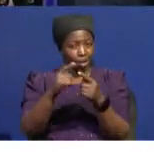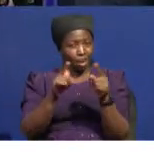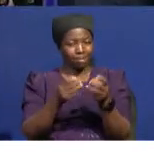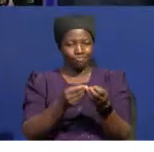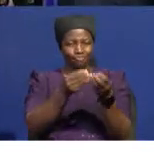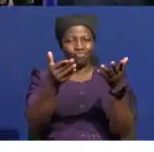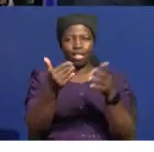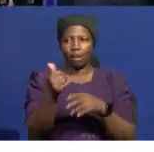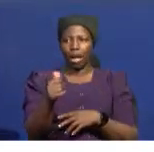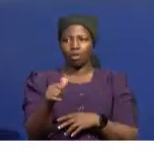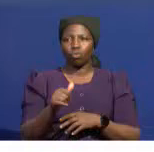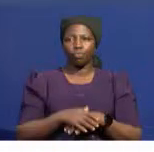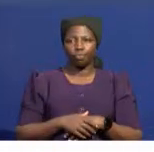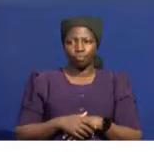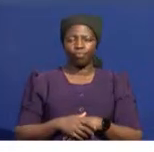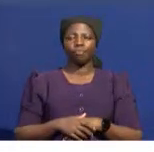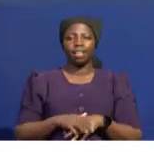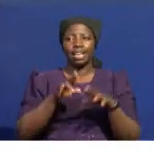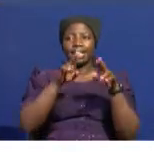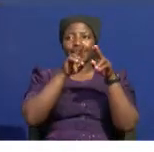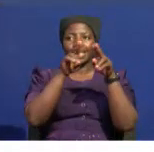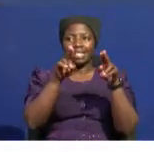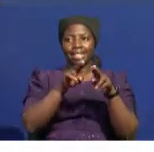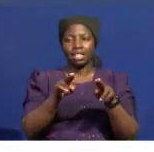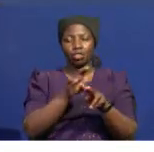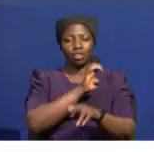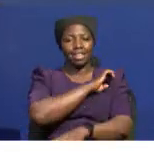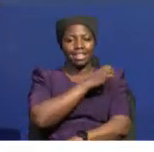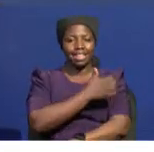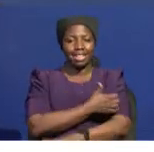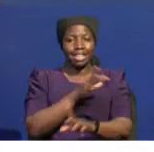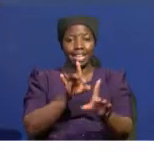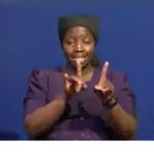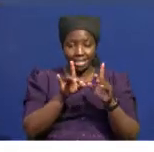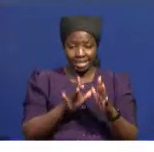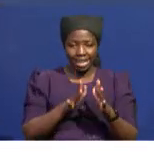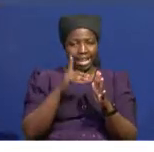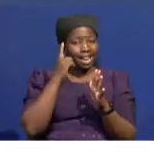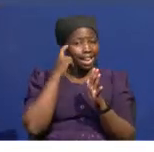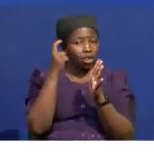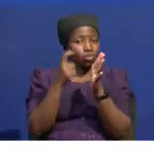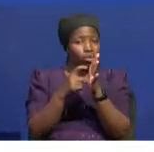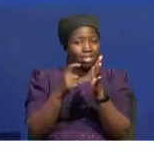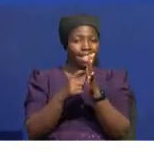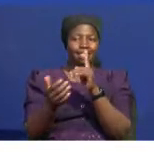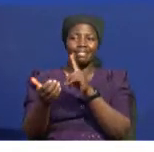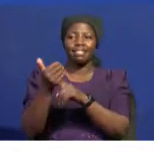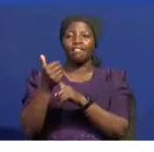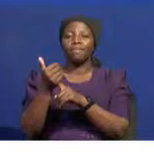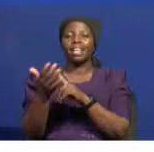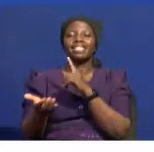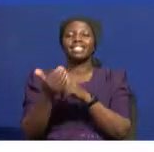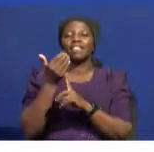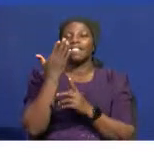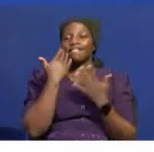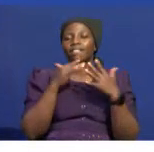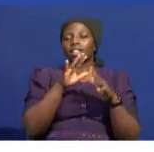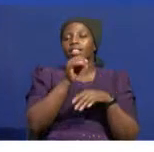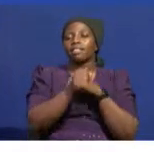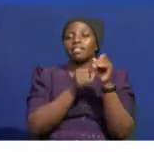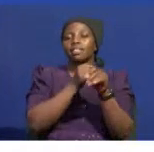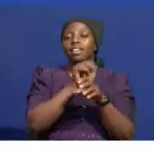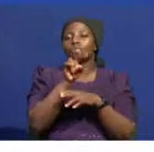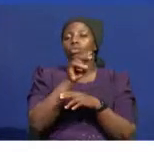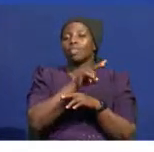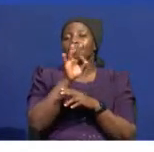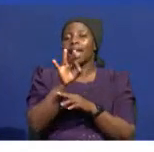Renewable Energy Agency Director, Francisco Lacomera, acknowledged the milestones registered in 2023 in